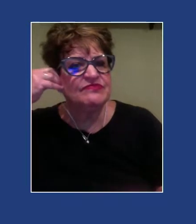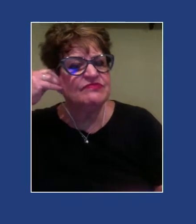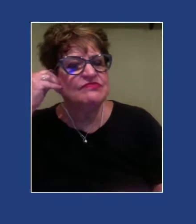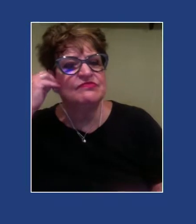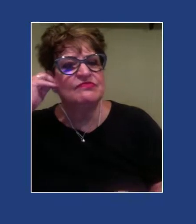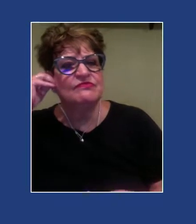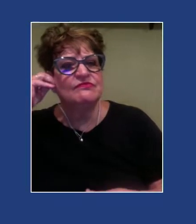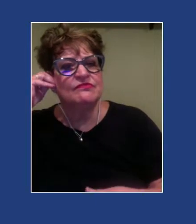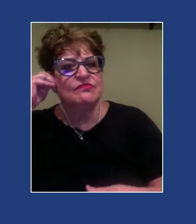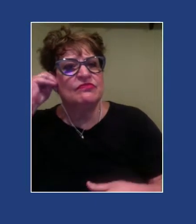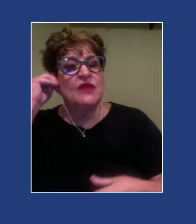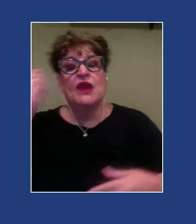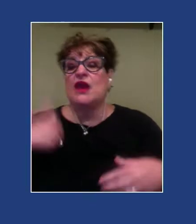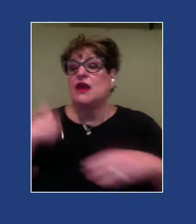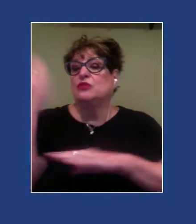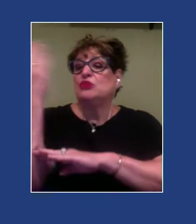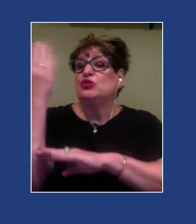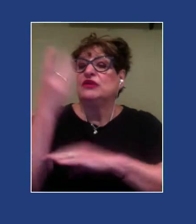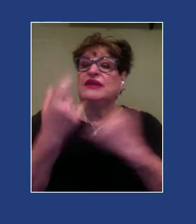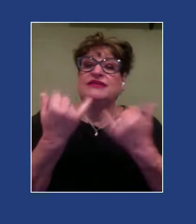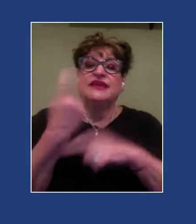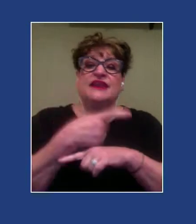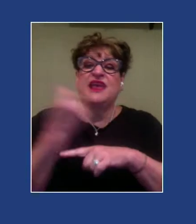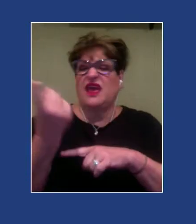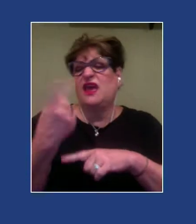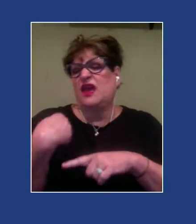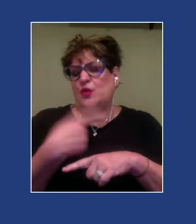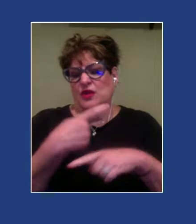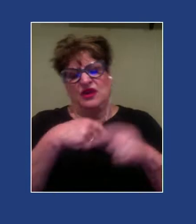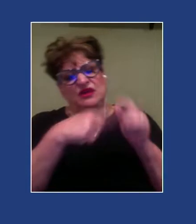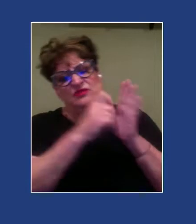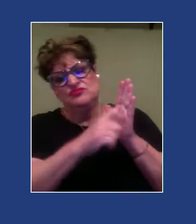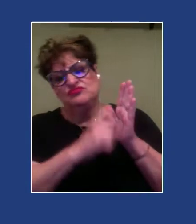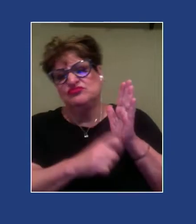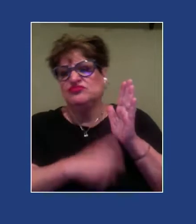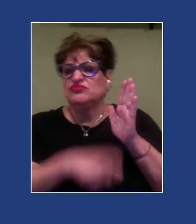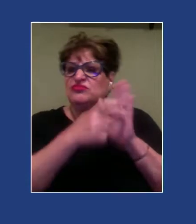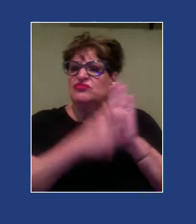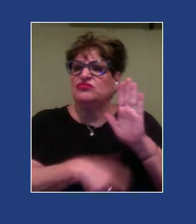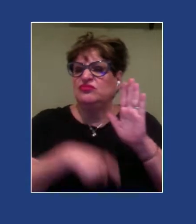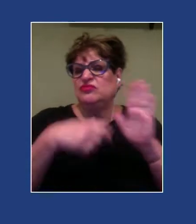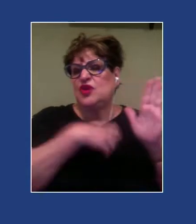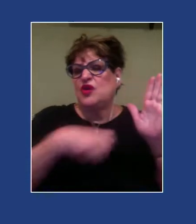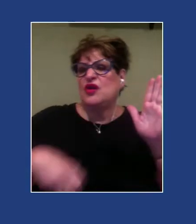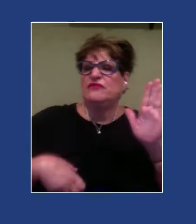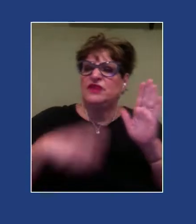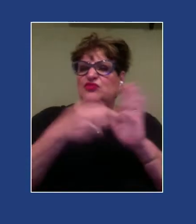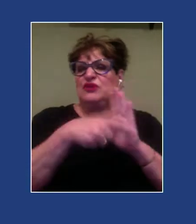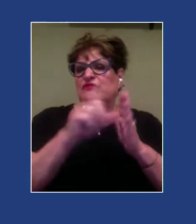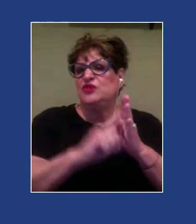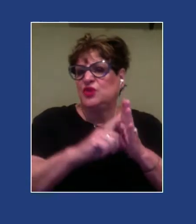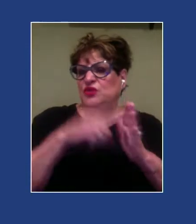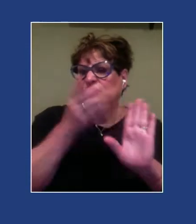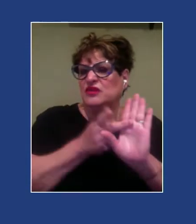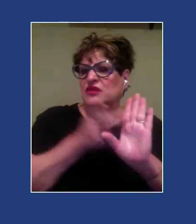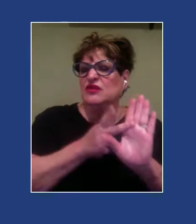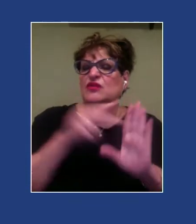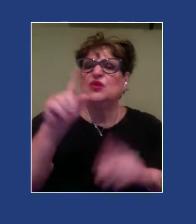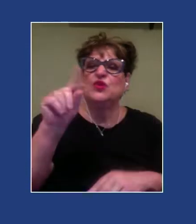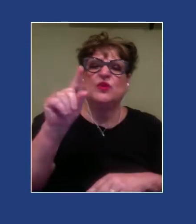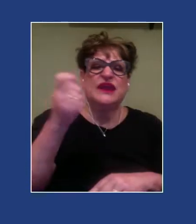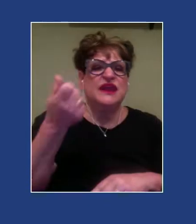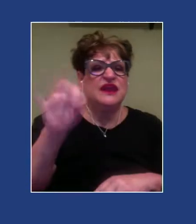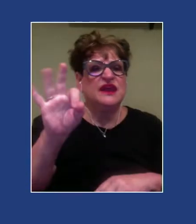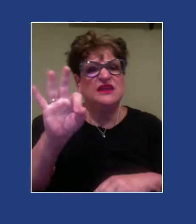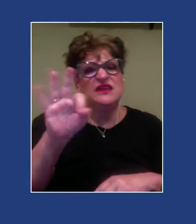Much of what I'm going to present today, we articulated in a paper in the Harvard Review of Psychiatry in 2019, which is shown here on distinguishing